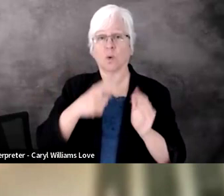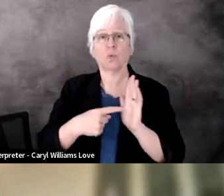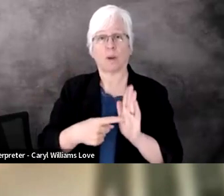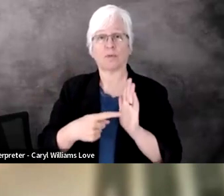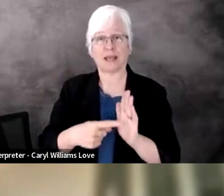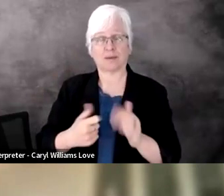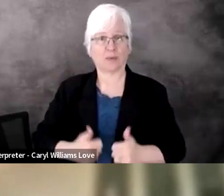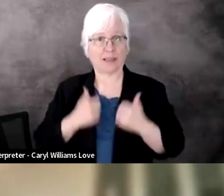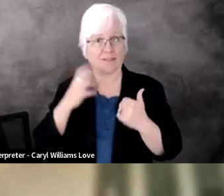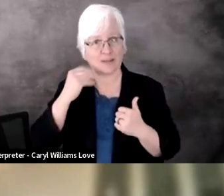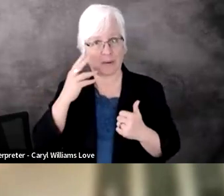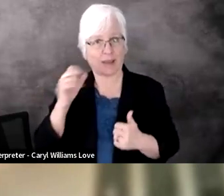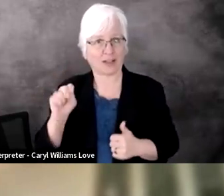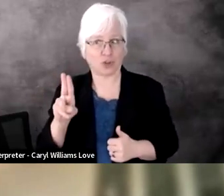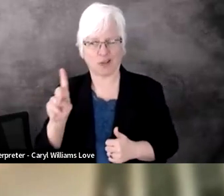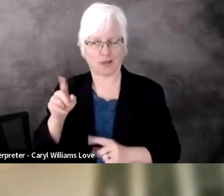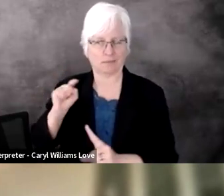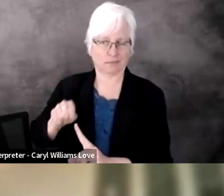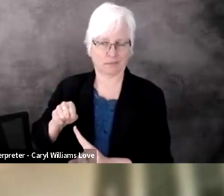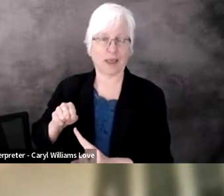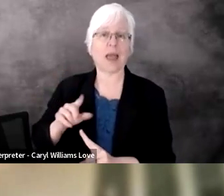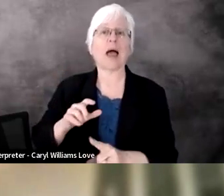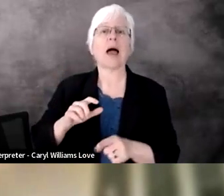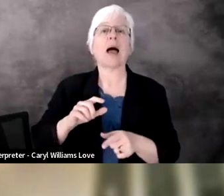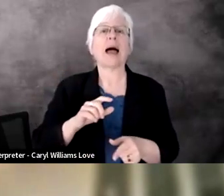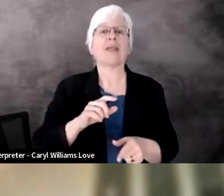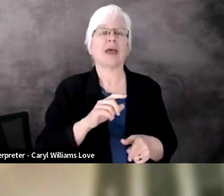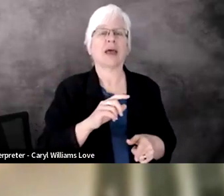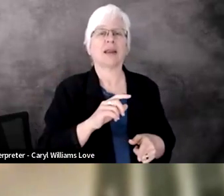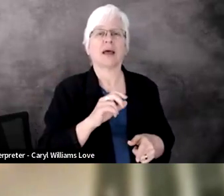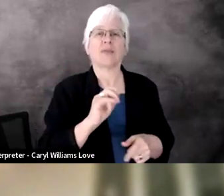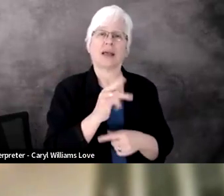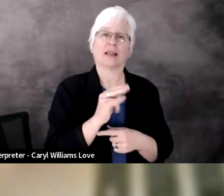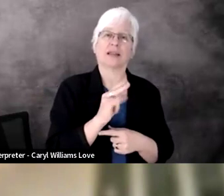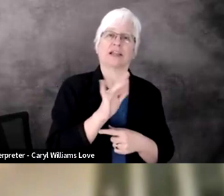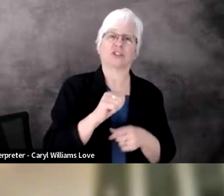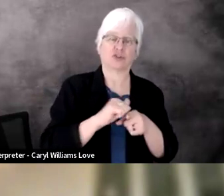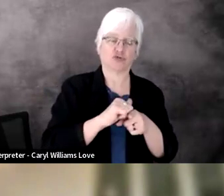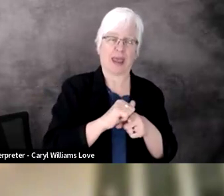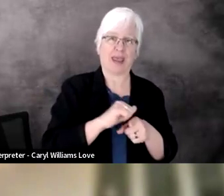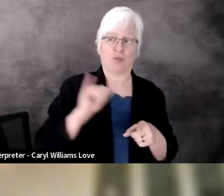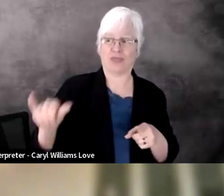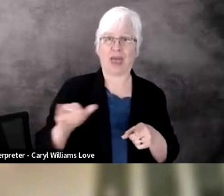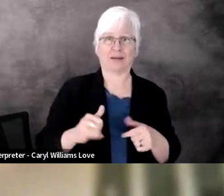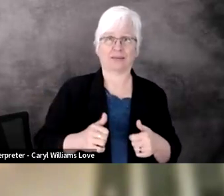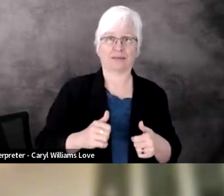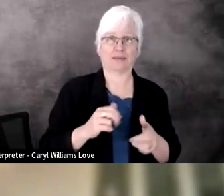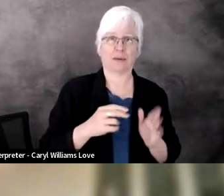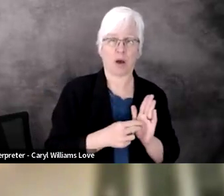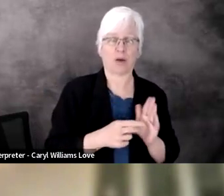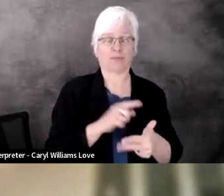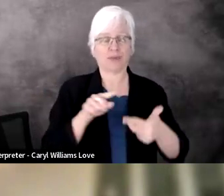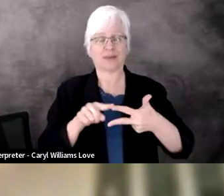lived experience of SUD specifically, and then train clinicians on the floor within that living room model. The second one would be medication